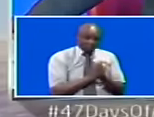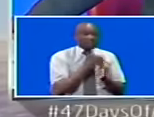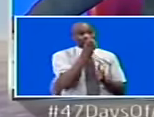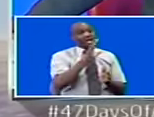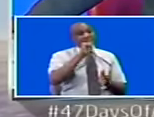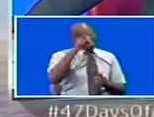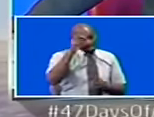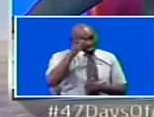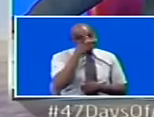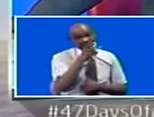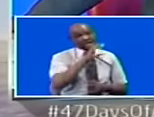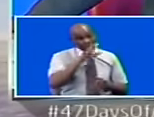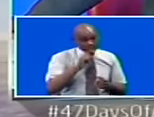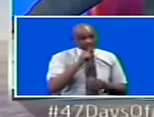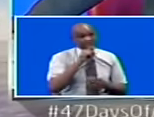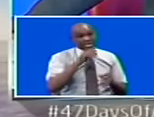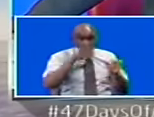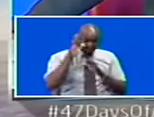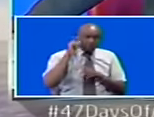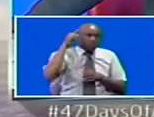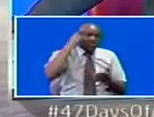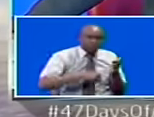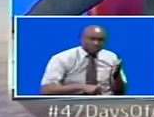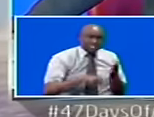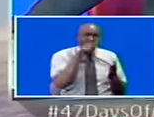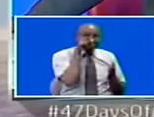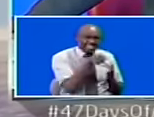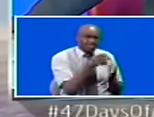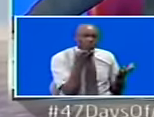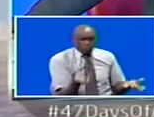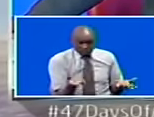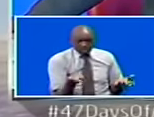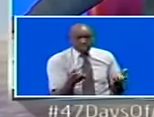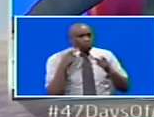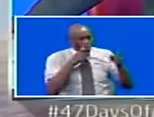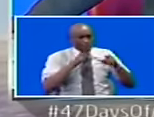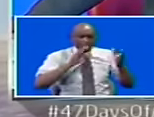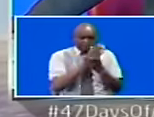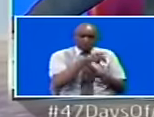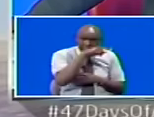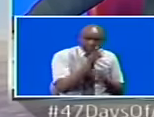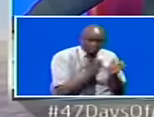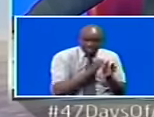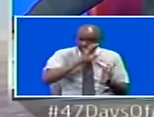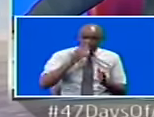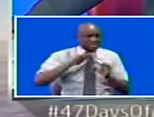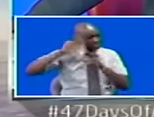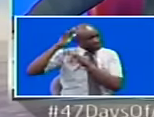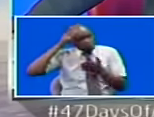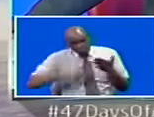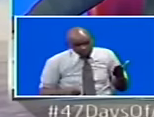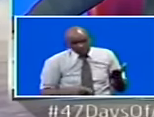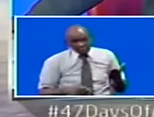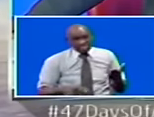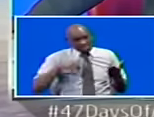Assembly. What would you attribute this to? Is it the wrangles that were between yourself and the County Assembly that